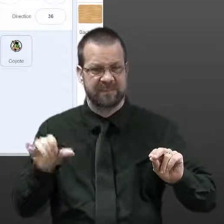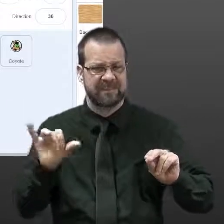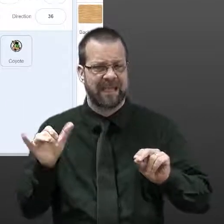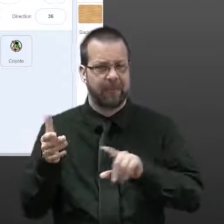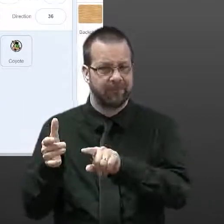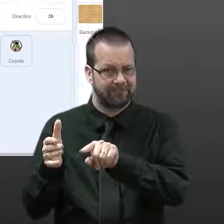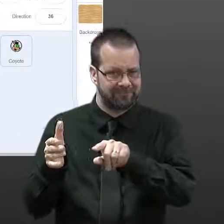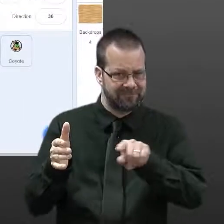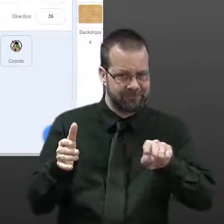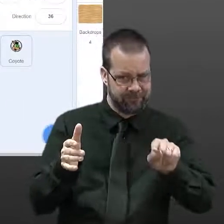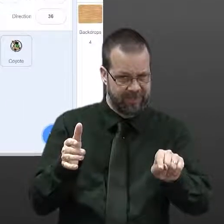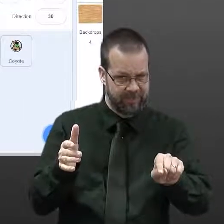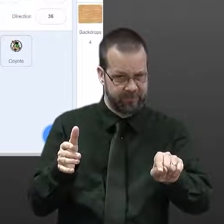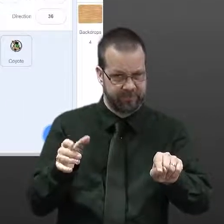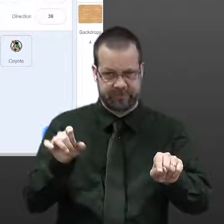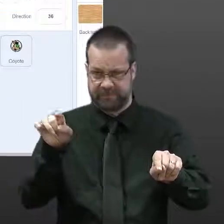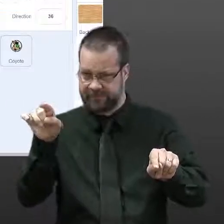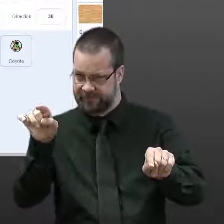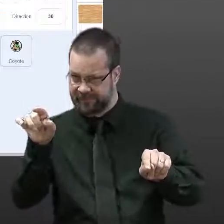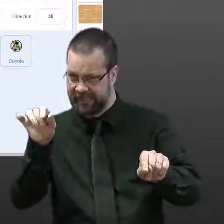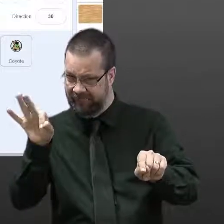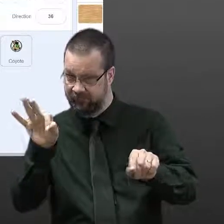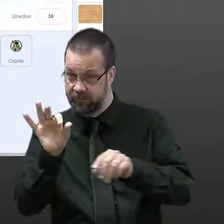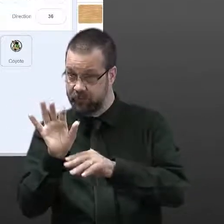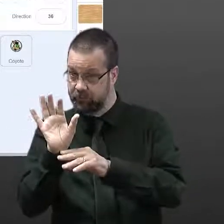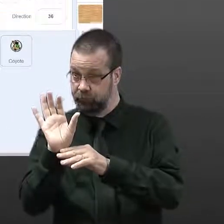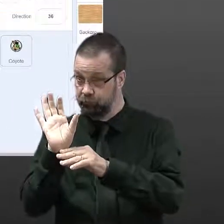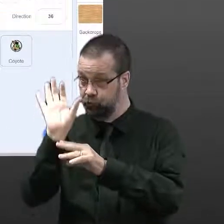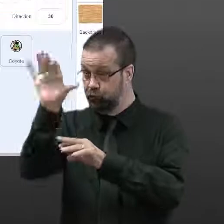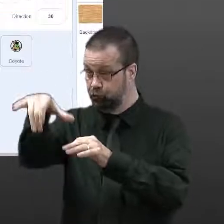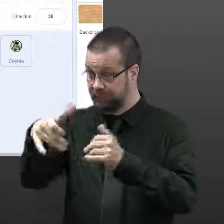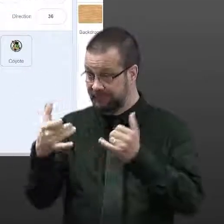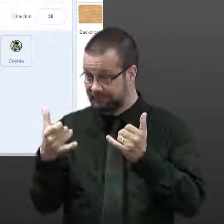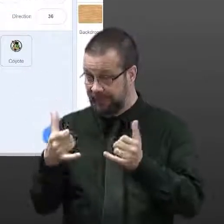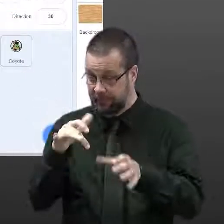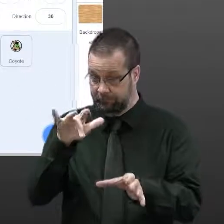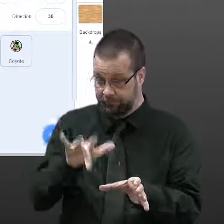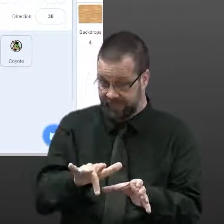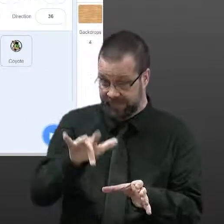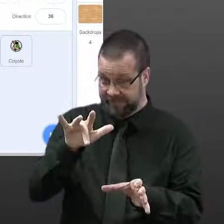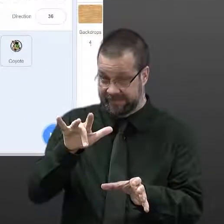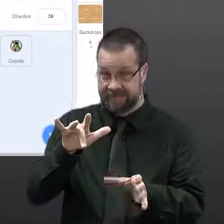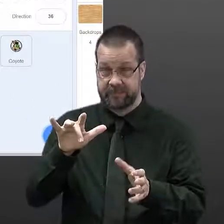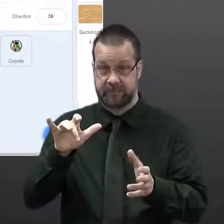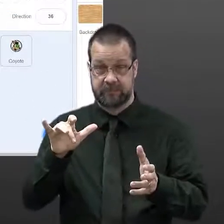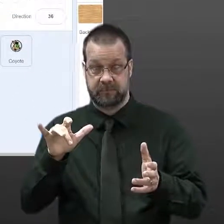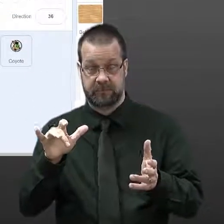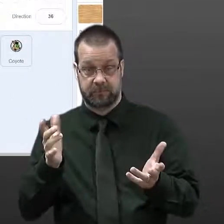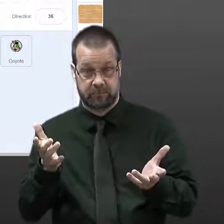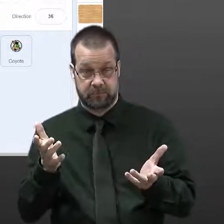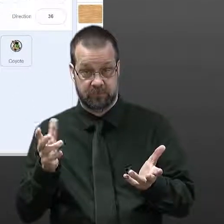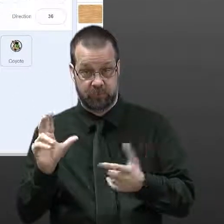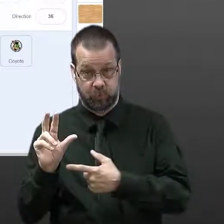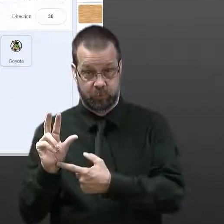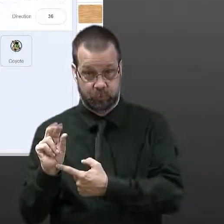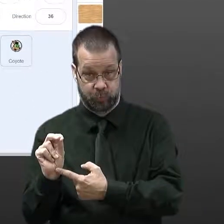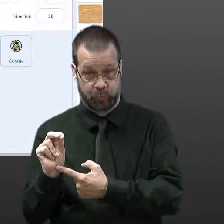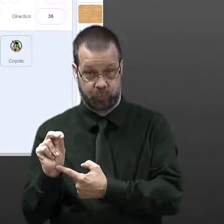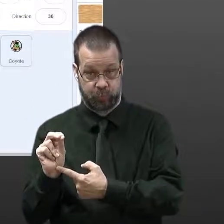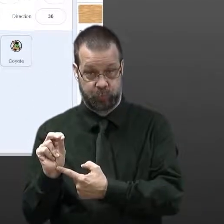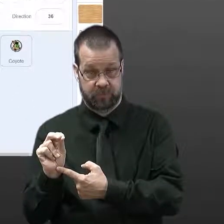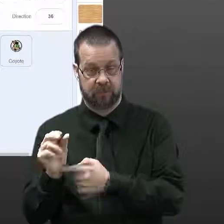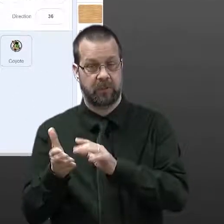we did over here, we're going to check to see if shooting is the value no. So